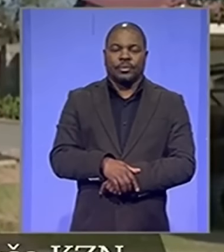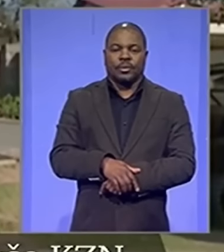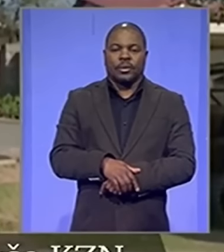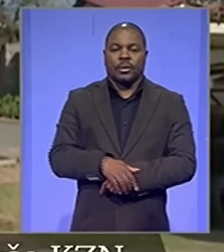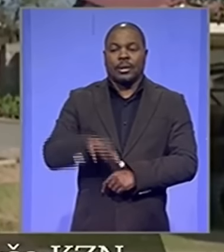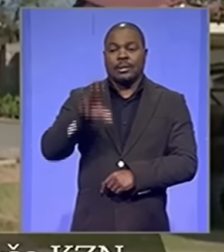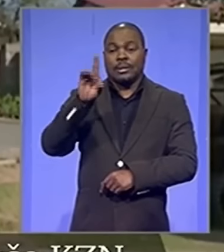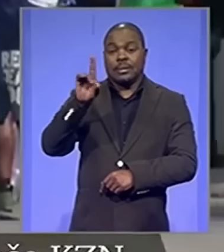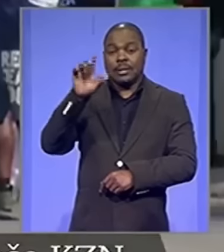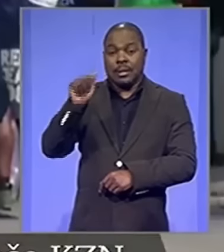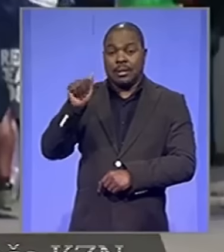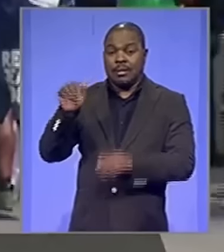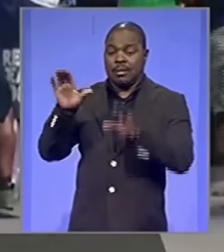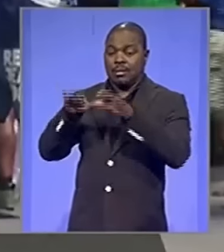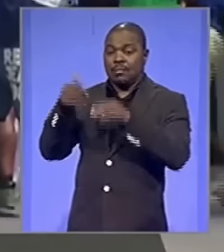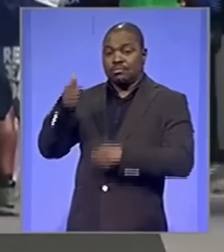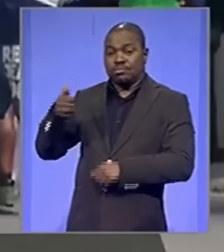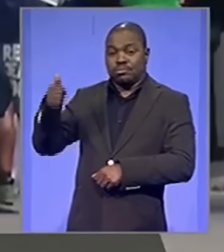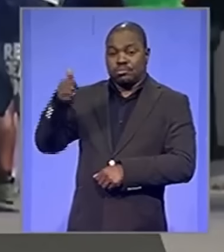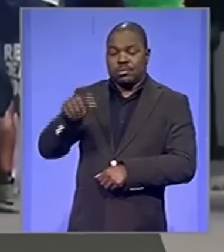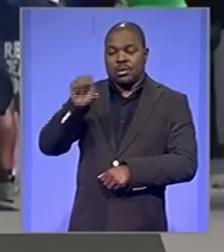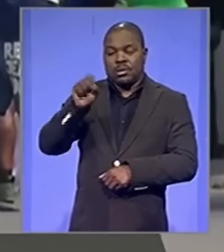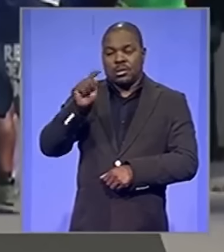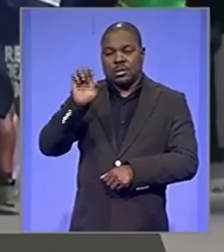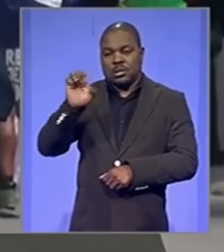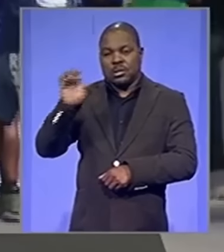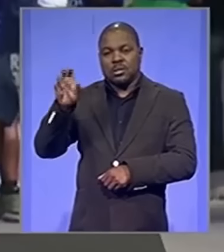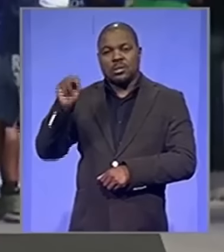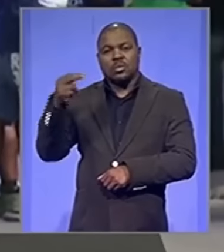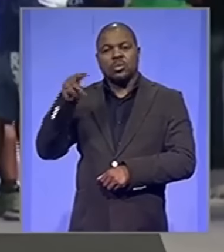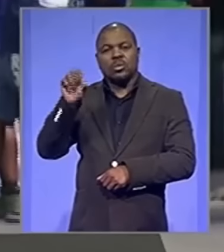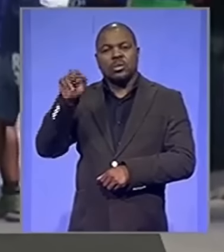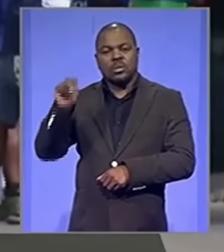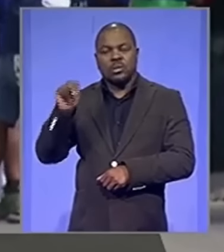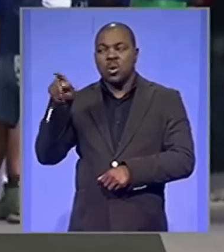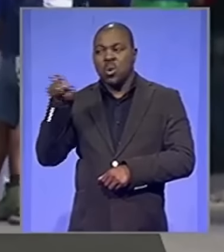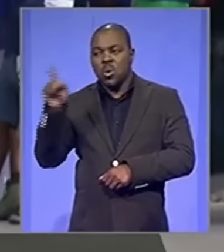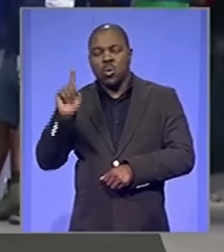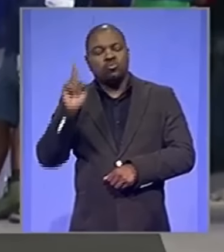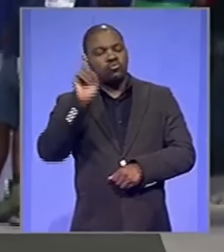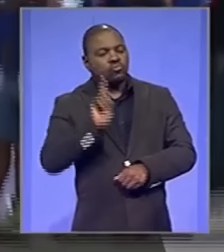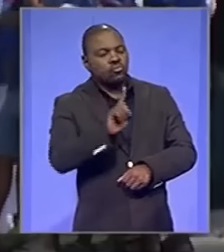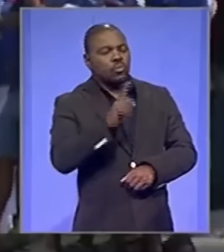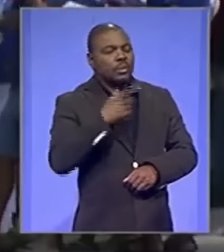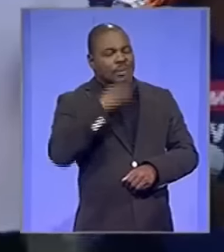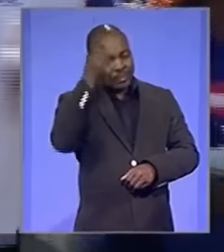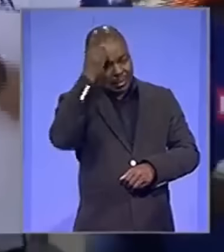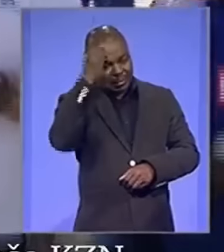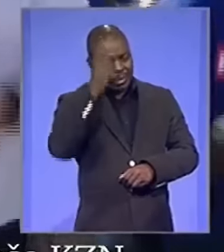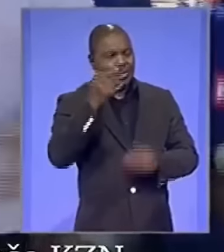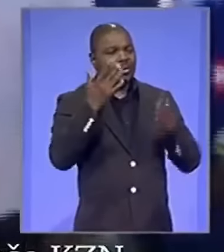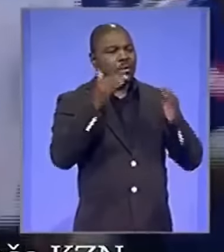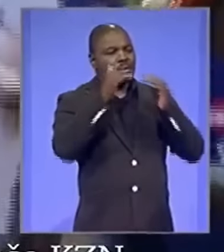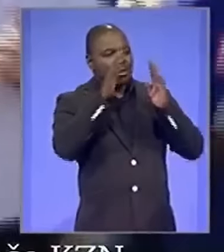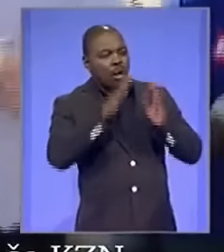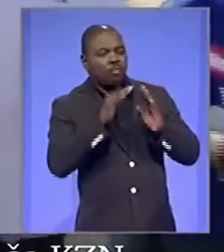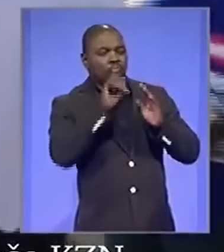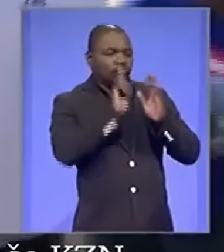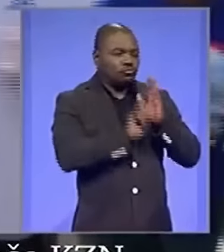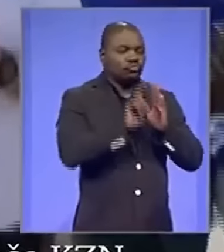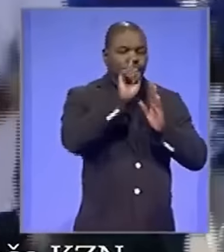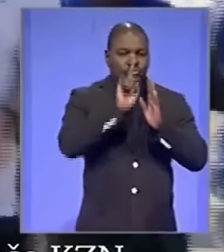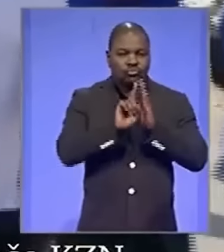Moetapele wa DA John Steenhuisen o tlhoela le lesolong la o wawetša bakgethi ntlo ka ntlo mmasepaleng wa eThekwini. Badudi ba motsesetoropo